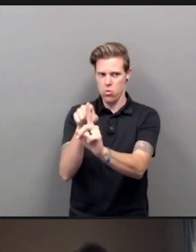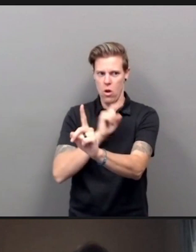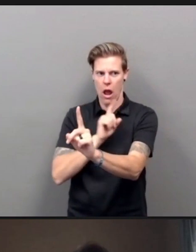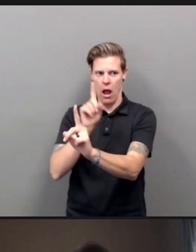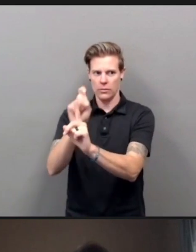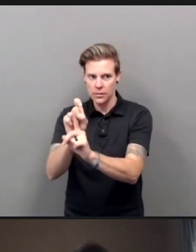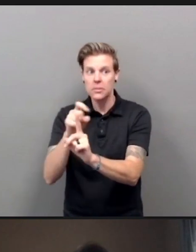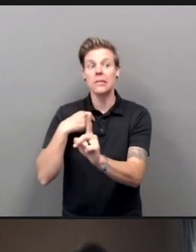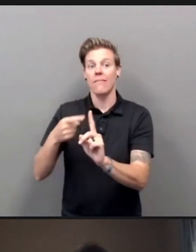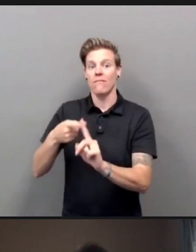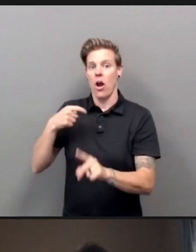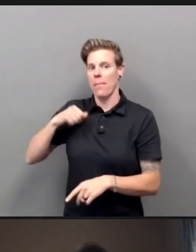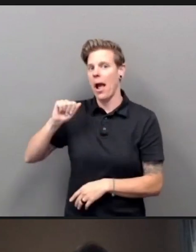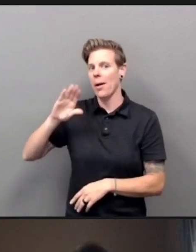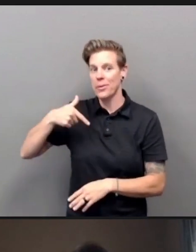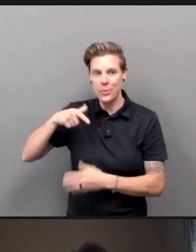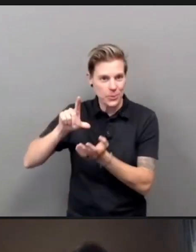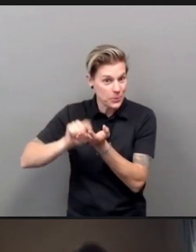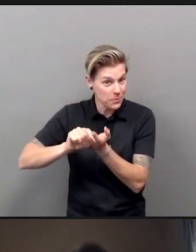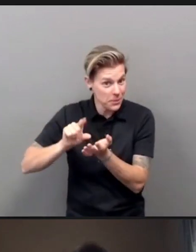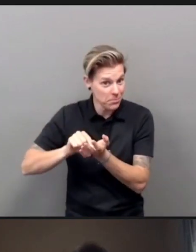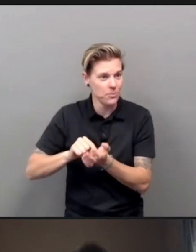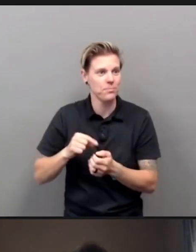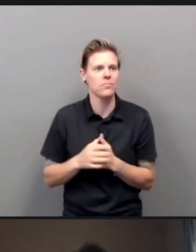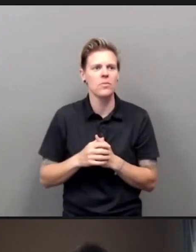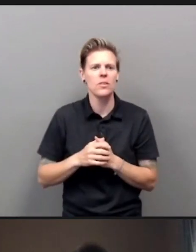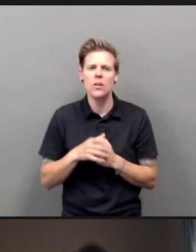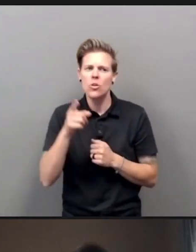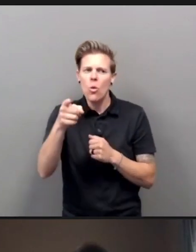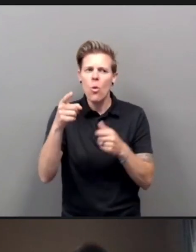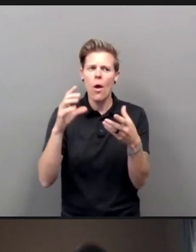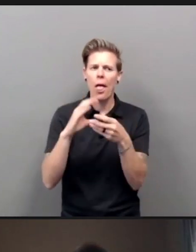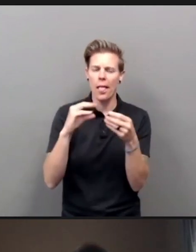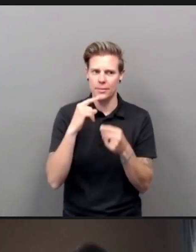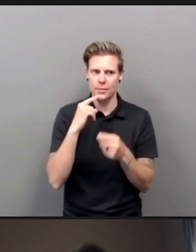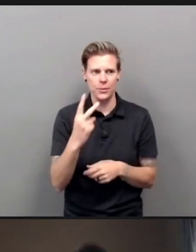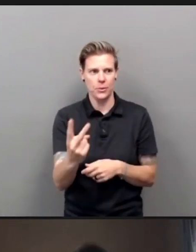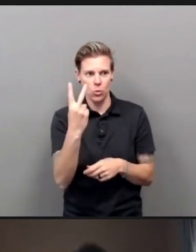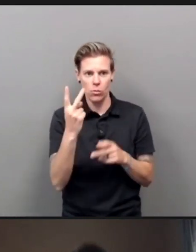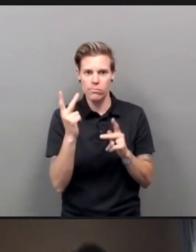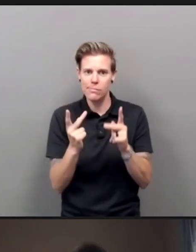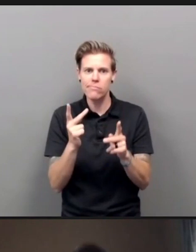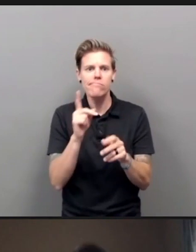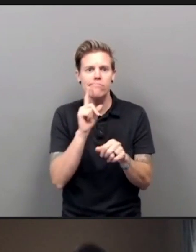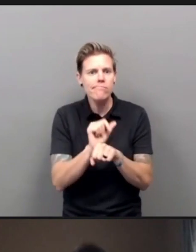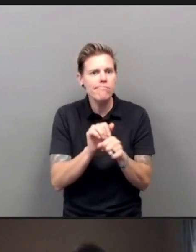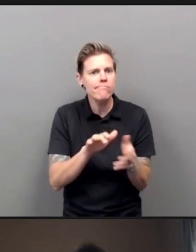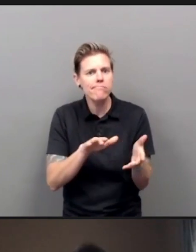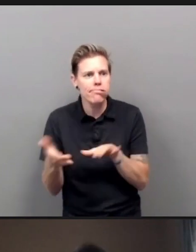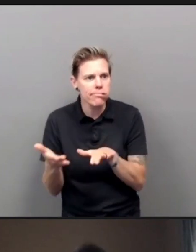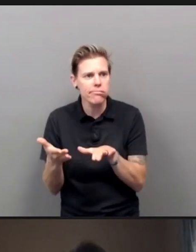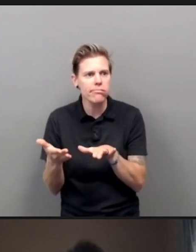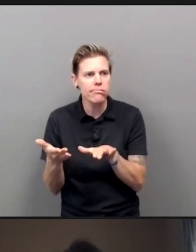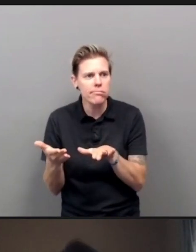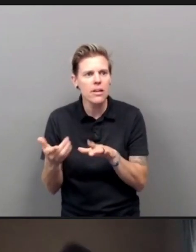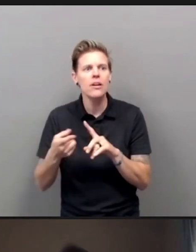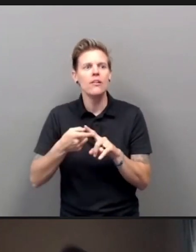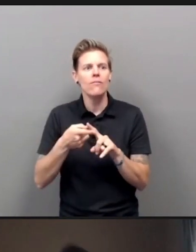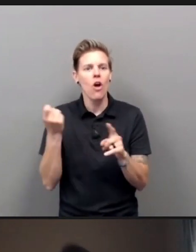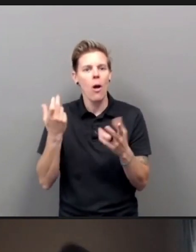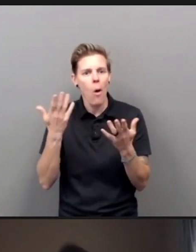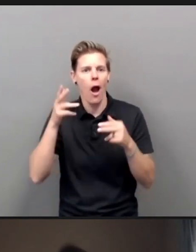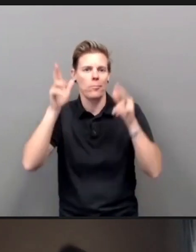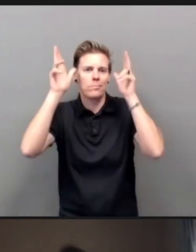The two people, you mentioned two people who had died at New Mexico hospitals from Ivermectin overdoses. Is that